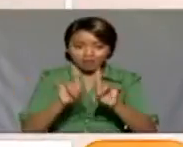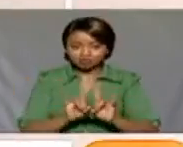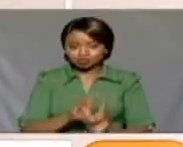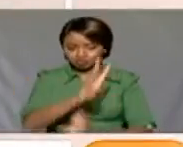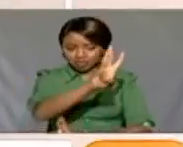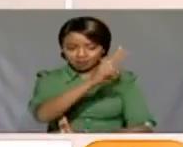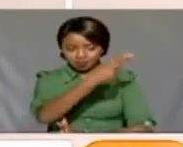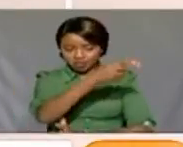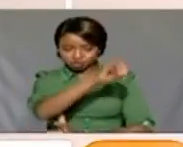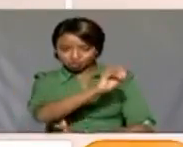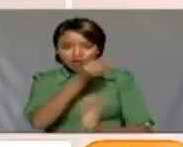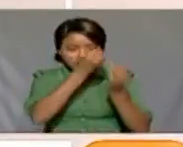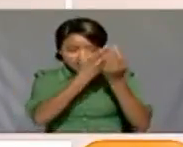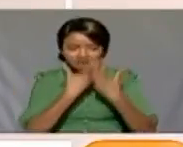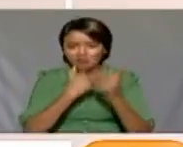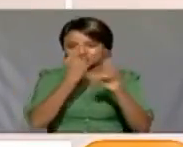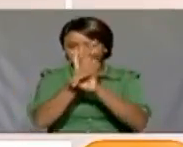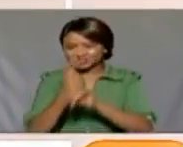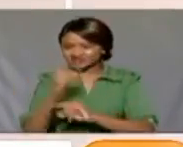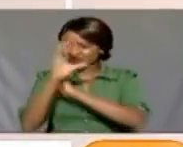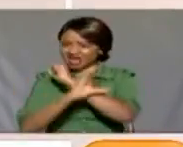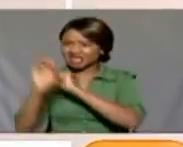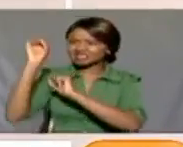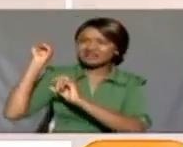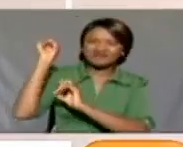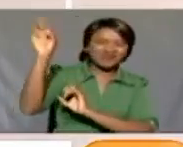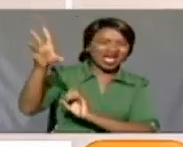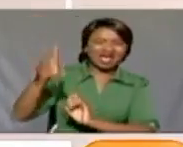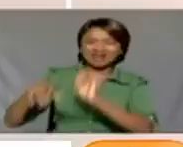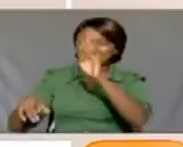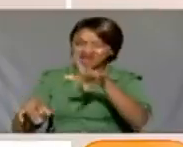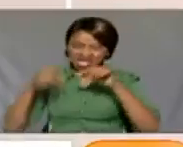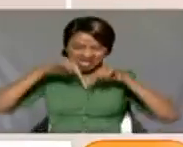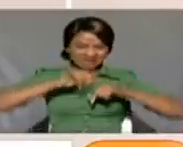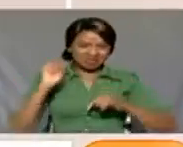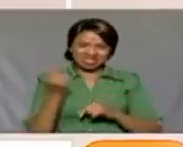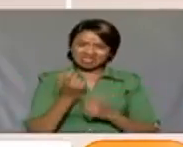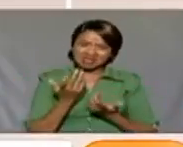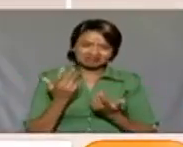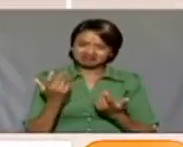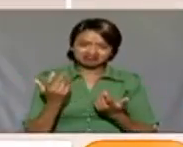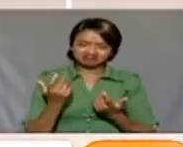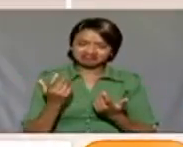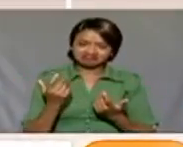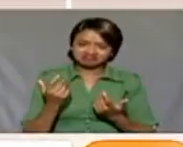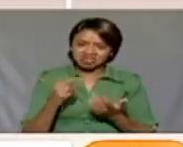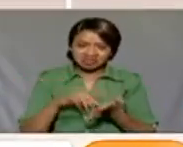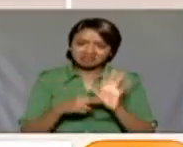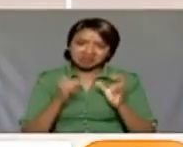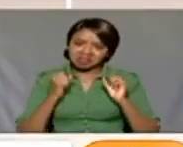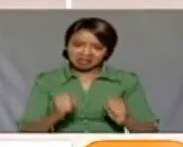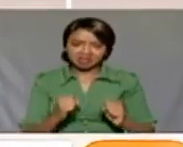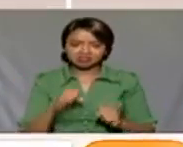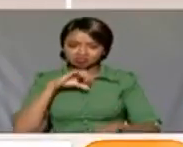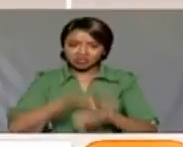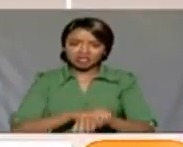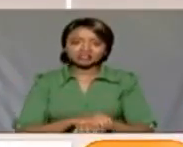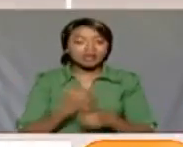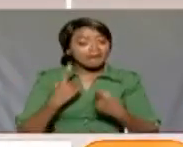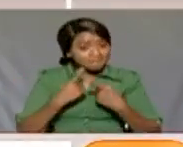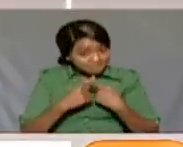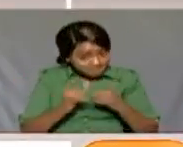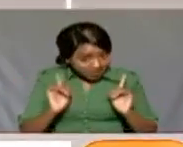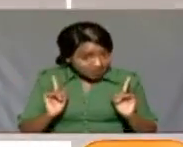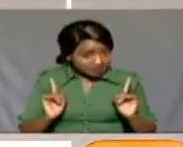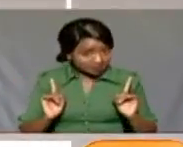are far away from Asia as to be in moderate risk of getting this new coronavirus. However, I